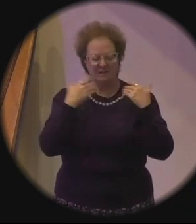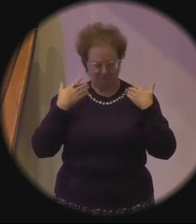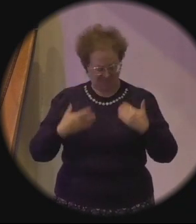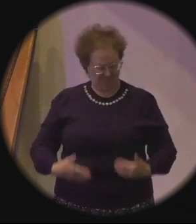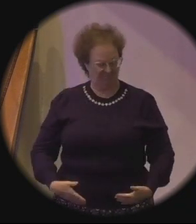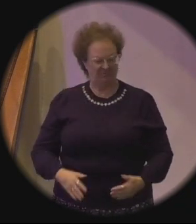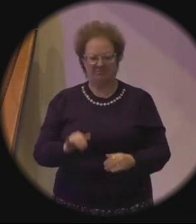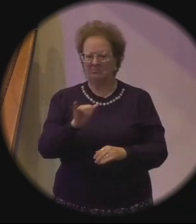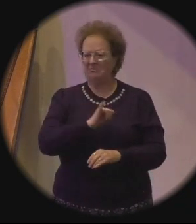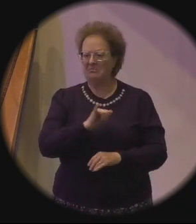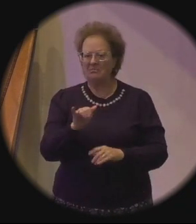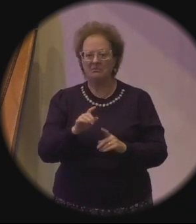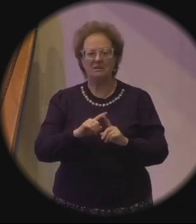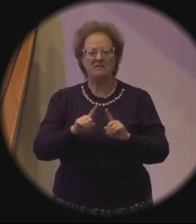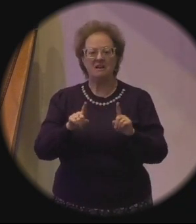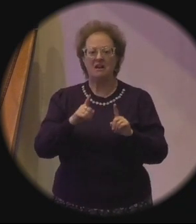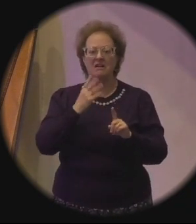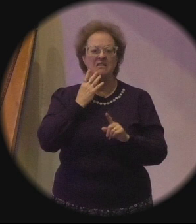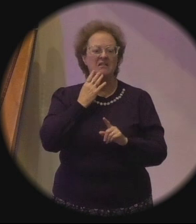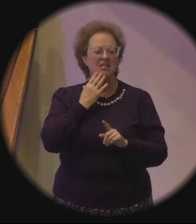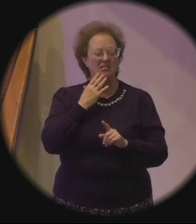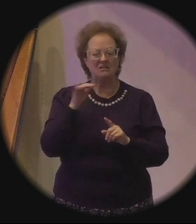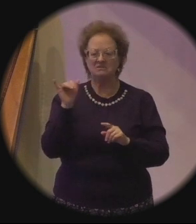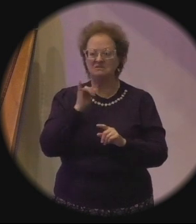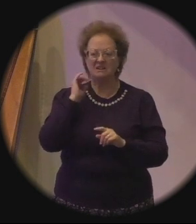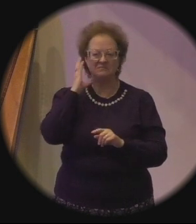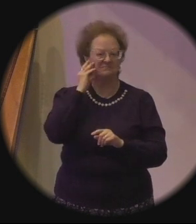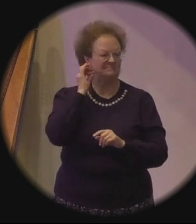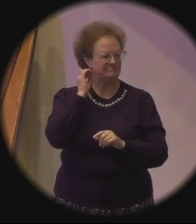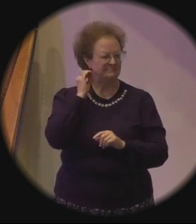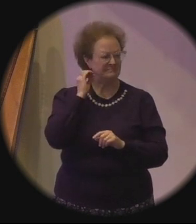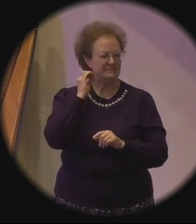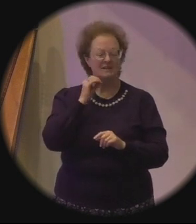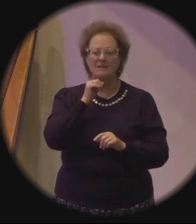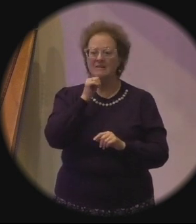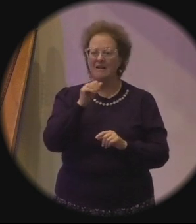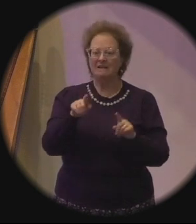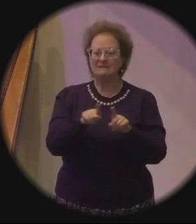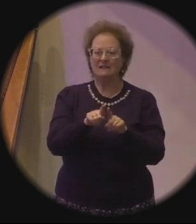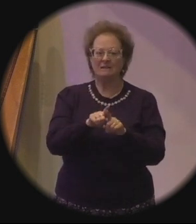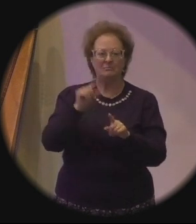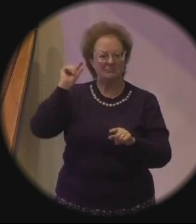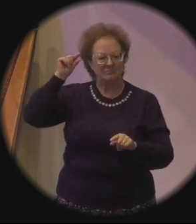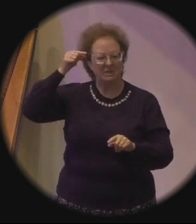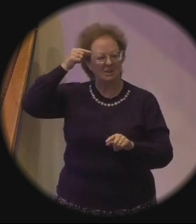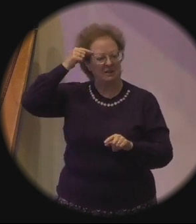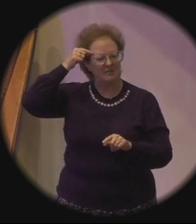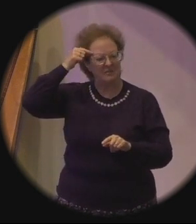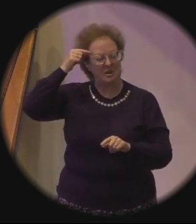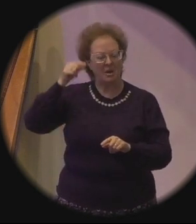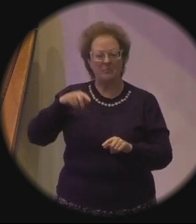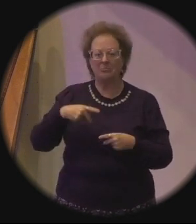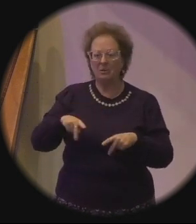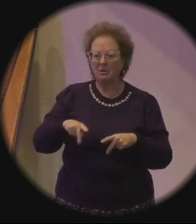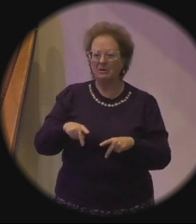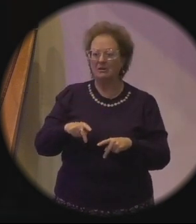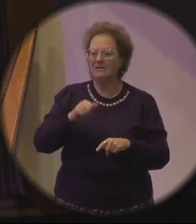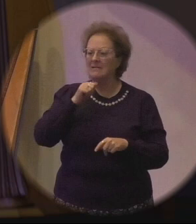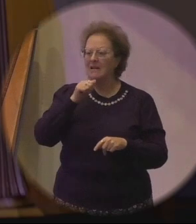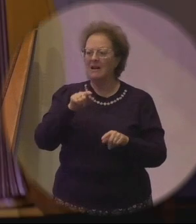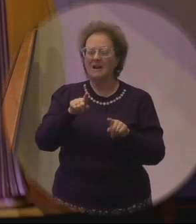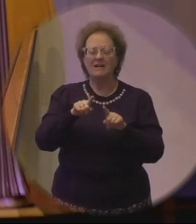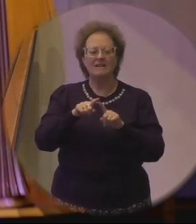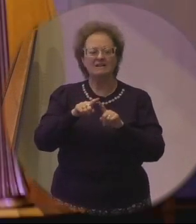me. They're not the same color as me. They're not from the same political party as me. They're not from the same